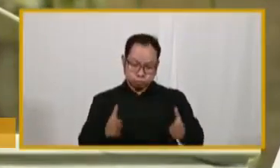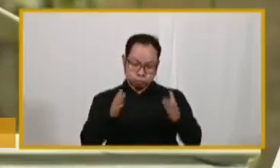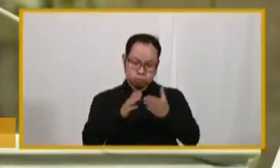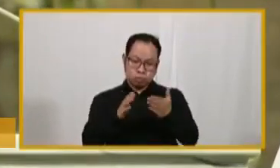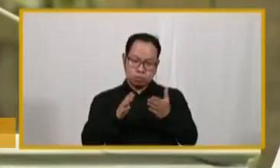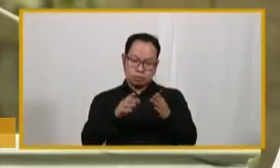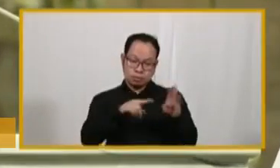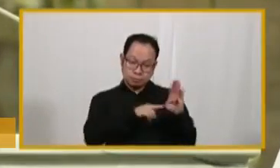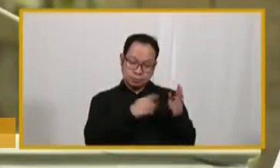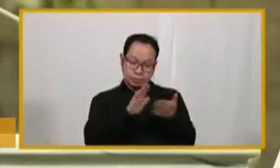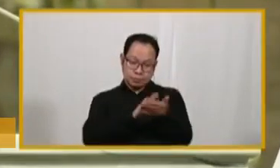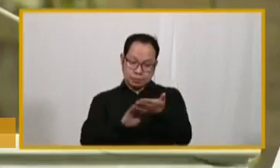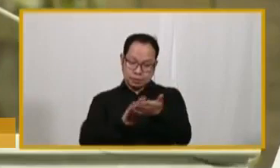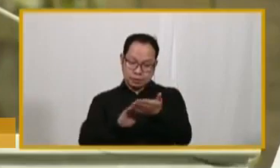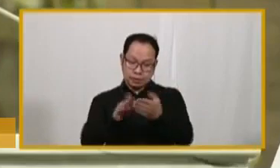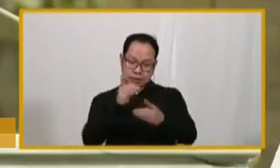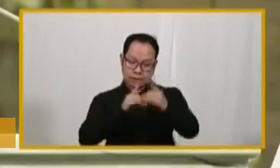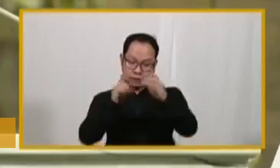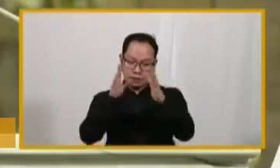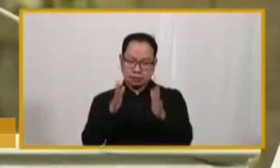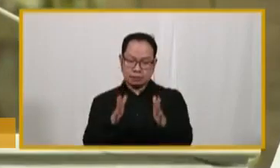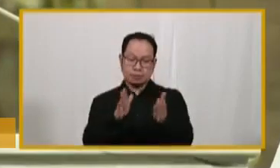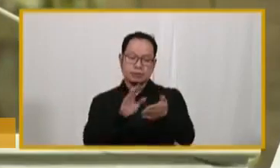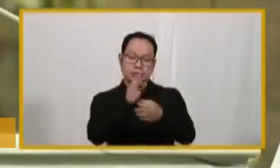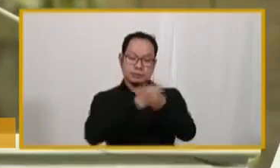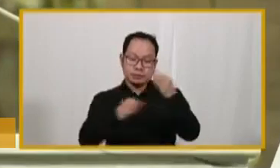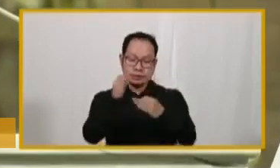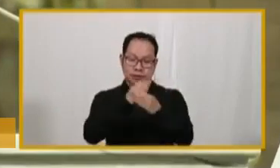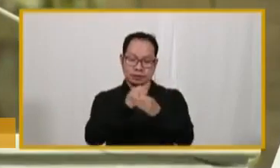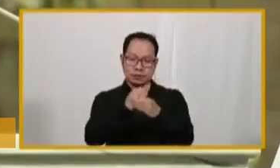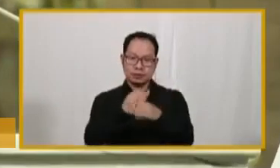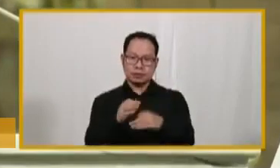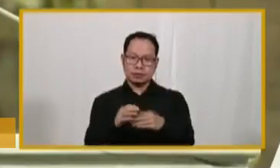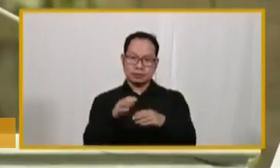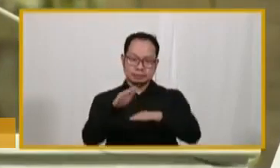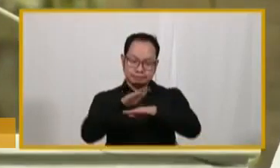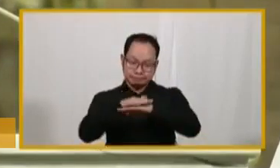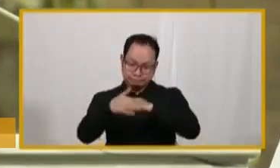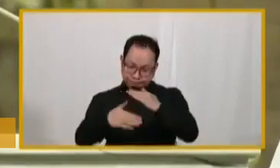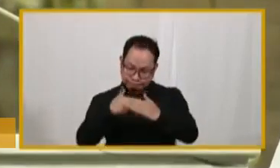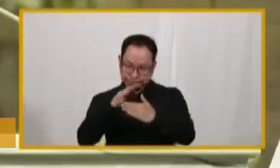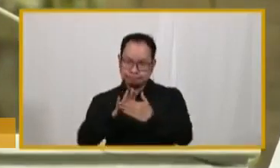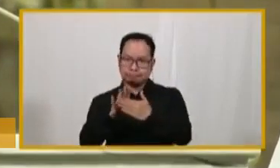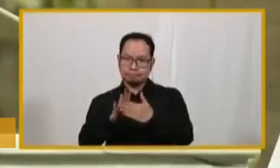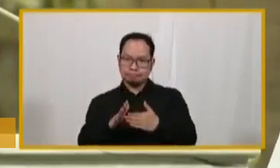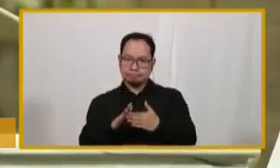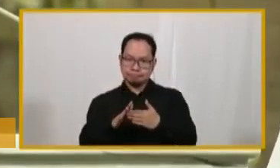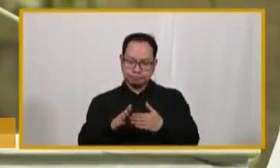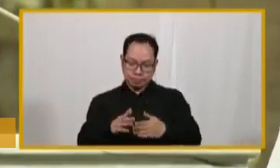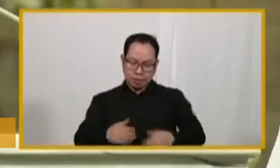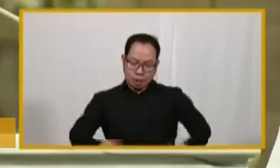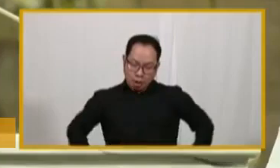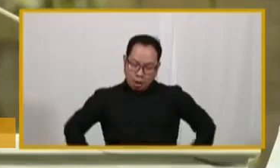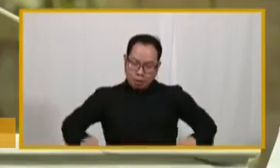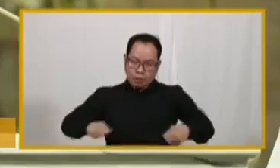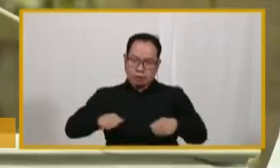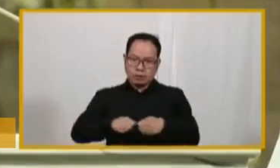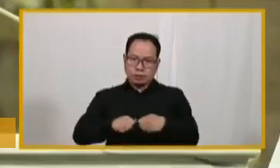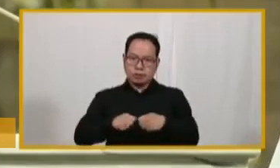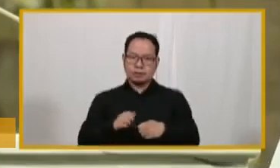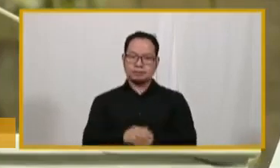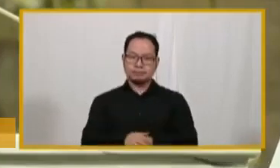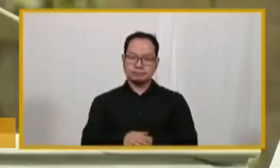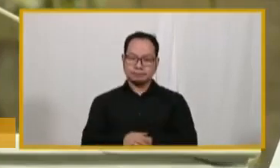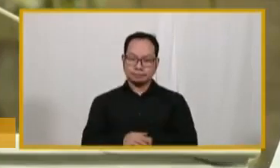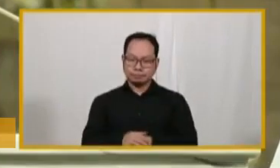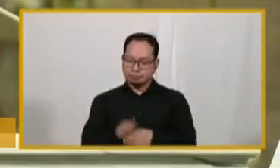wash the disciples' feet and dry them with a towel around his waist. He